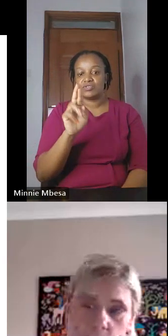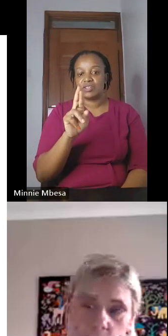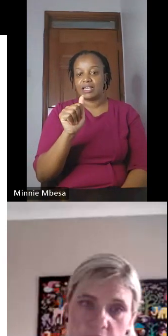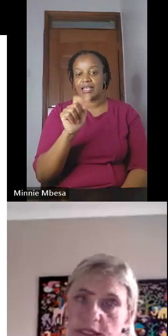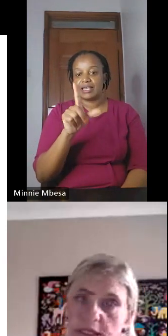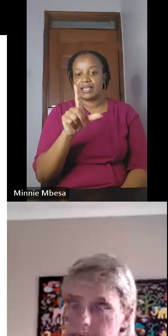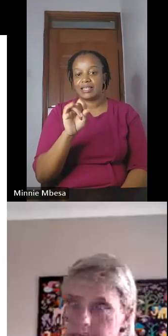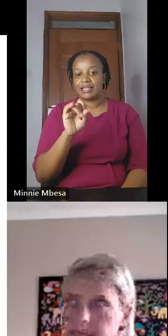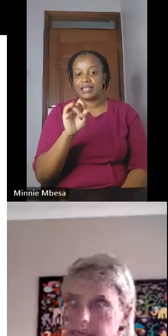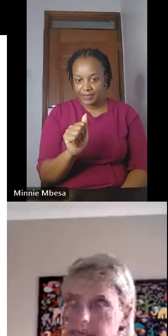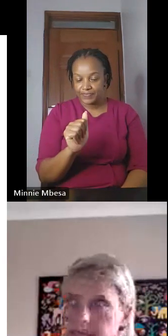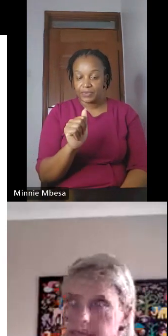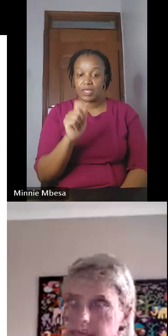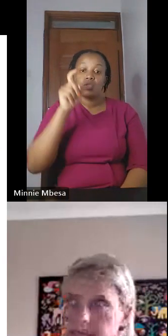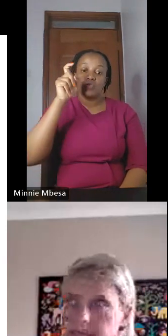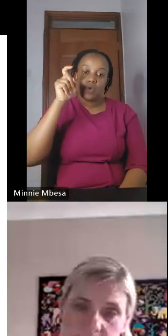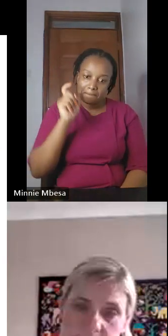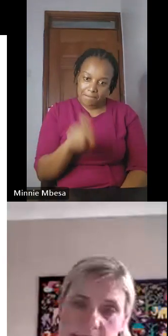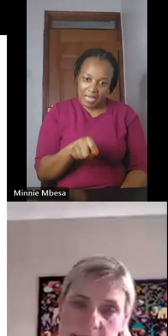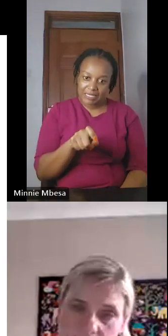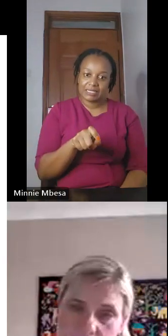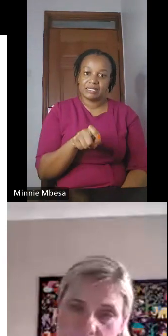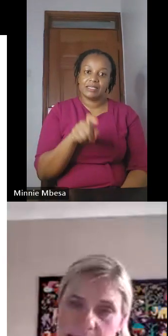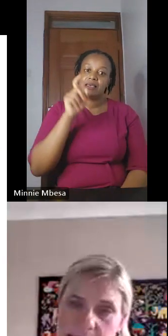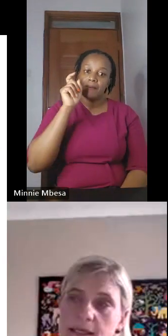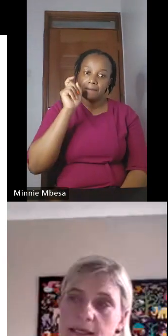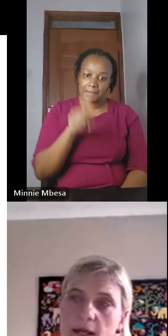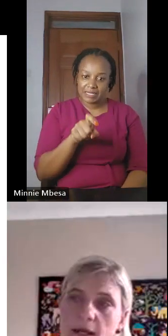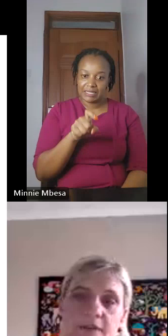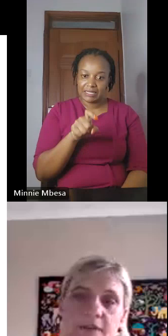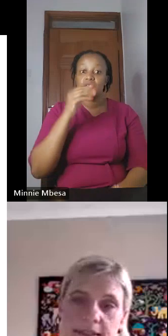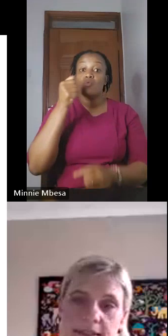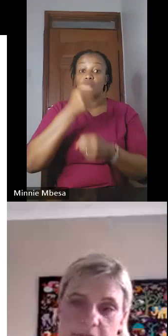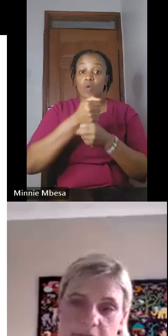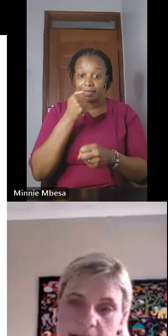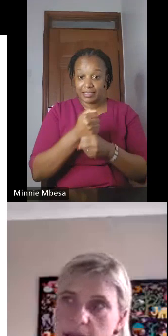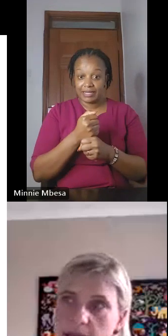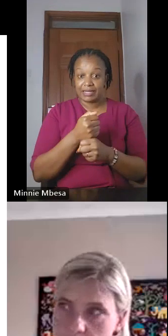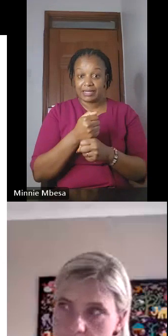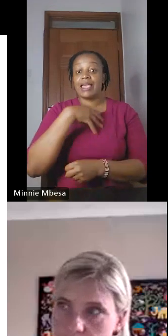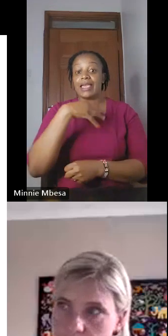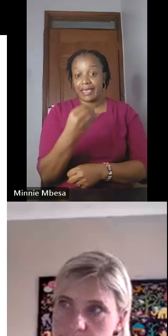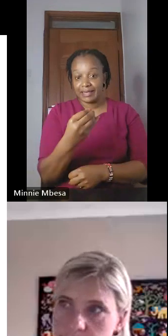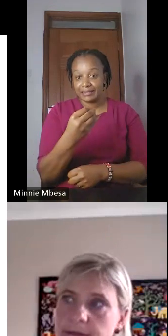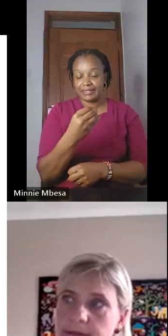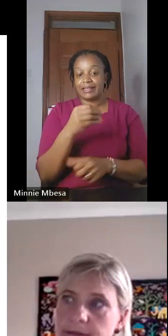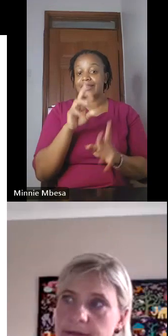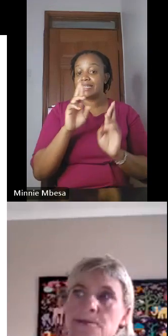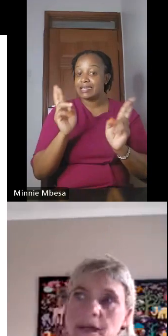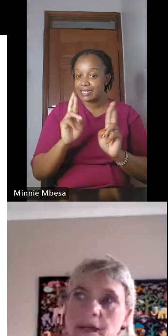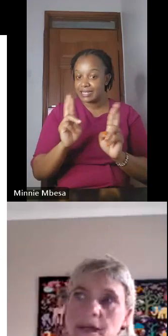must be working in and wanting to study in one of these 5